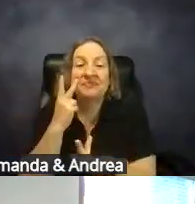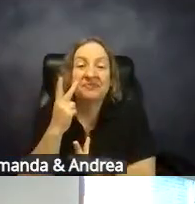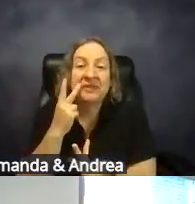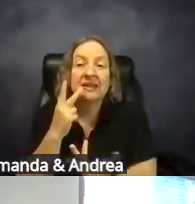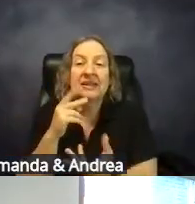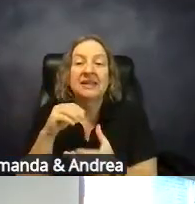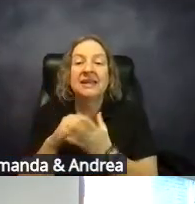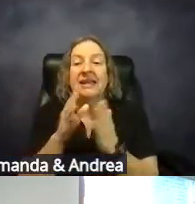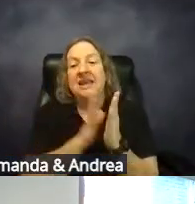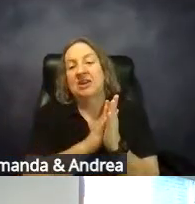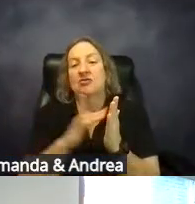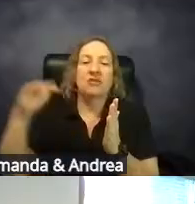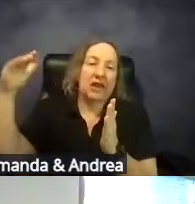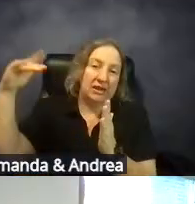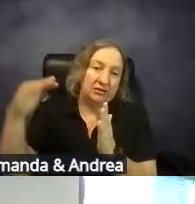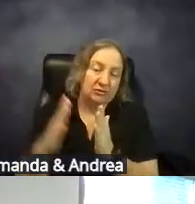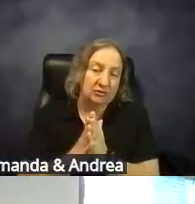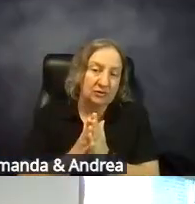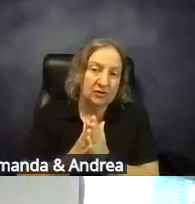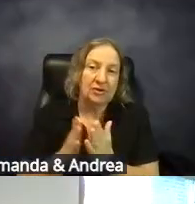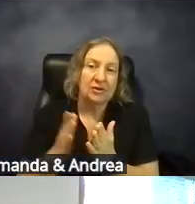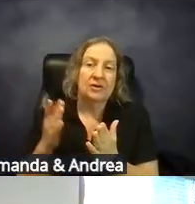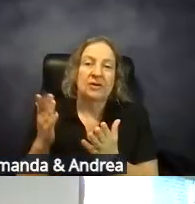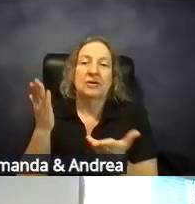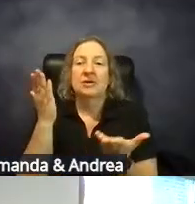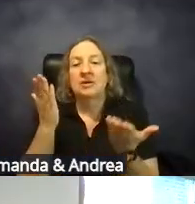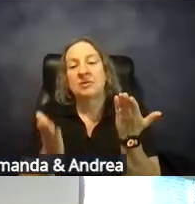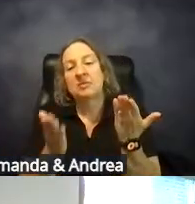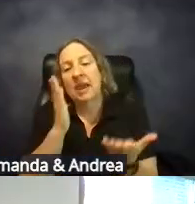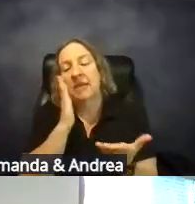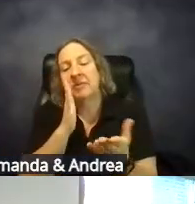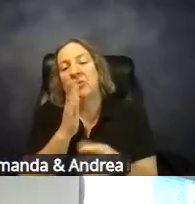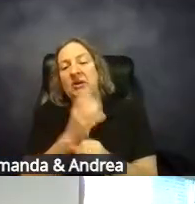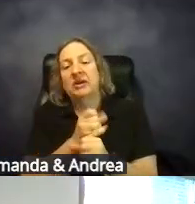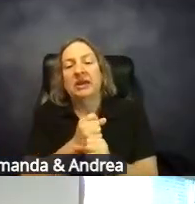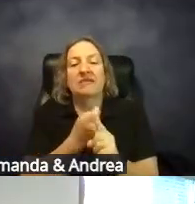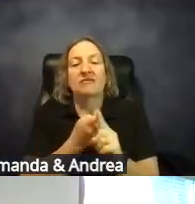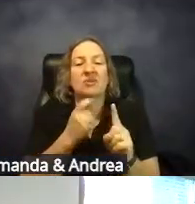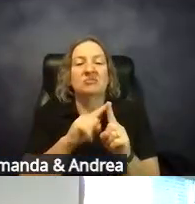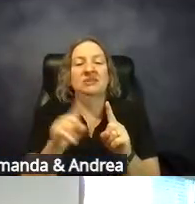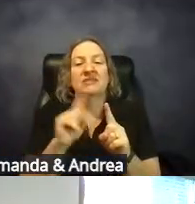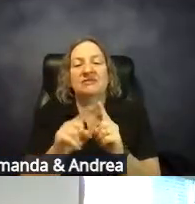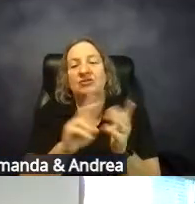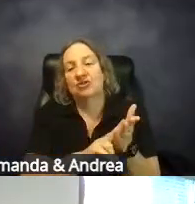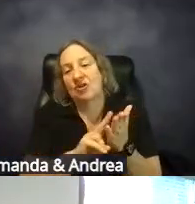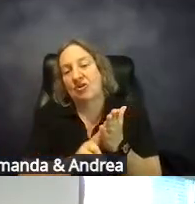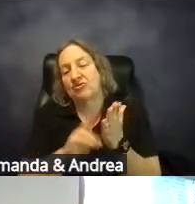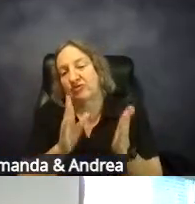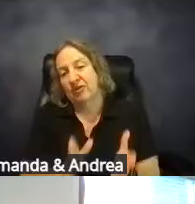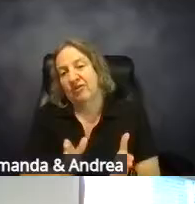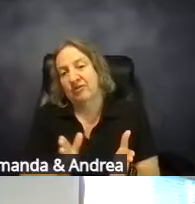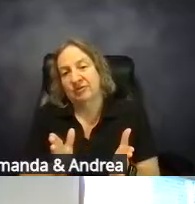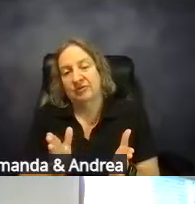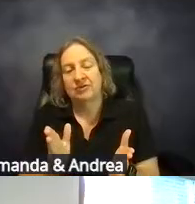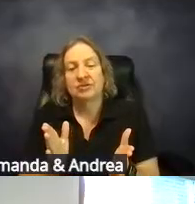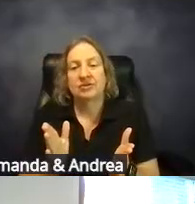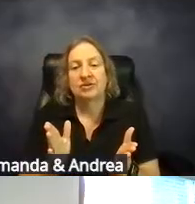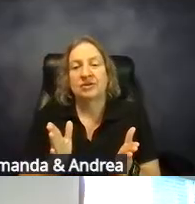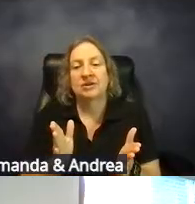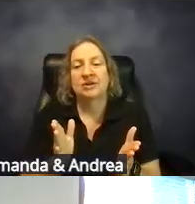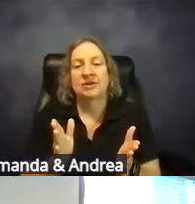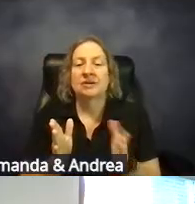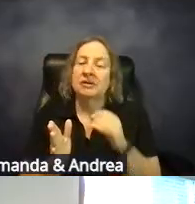within this range. And so what we might get from different contractors, it will